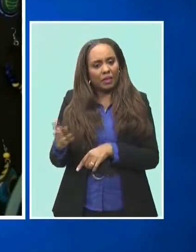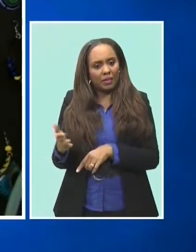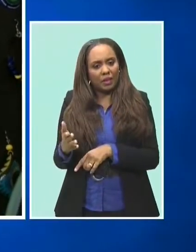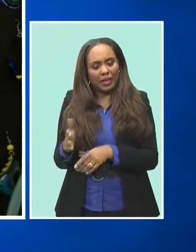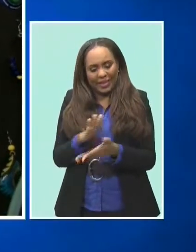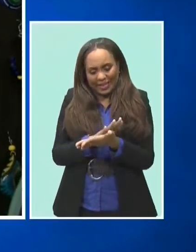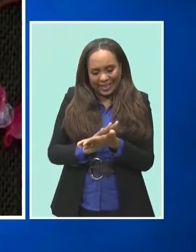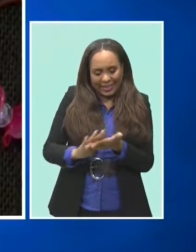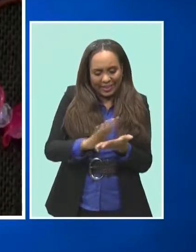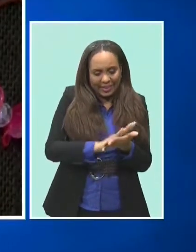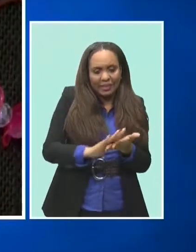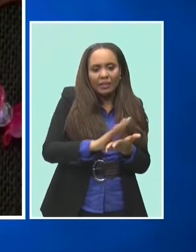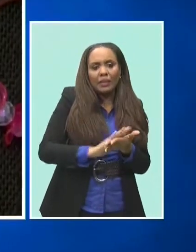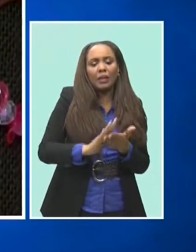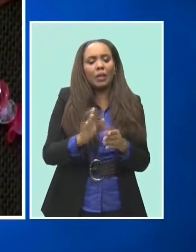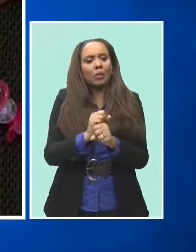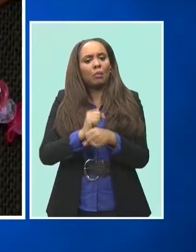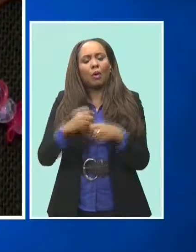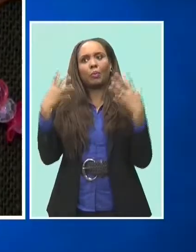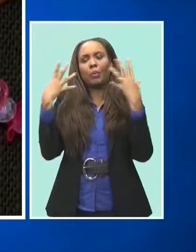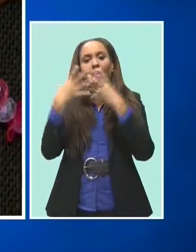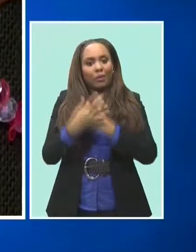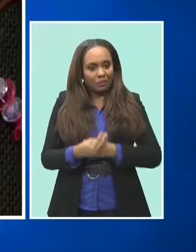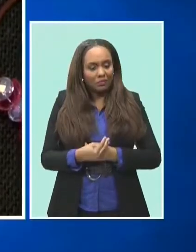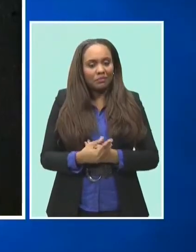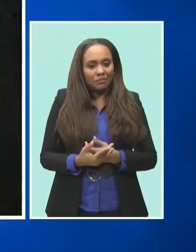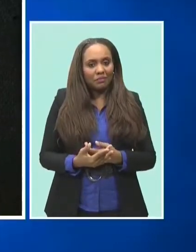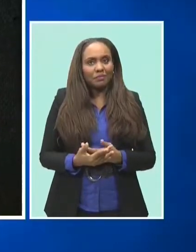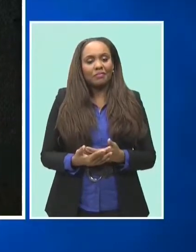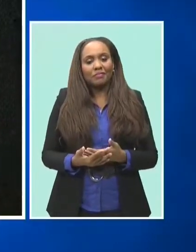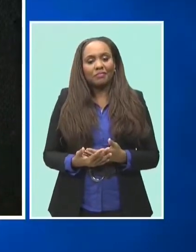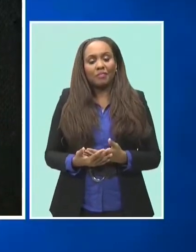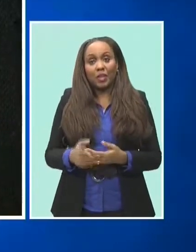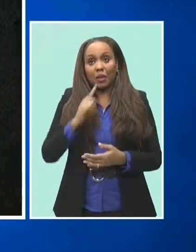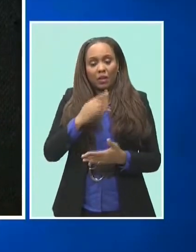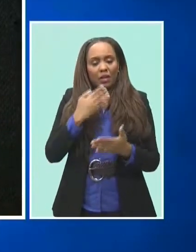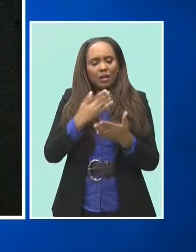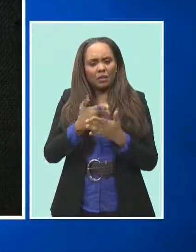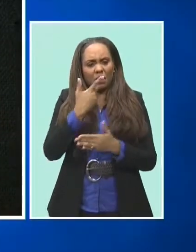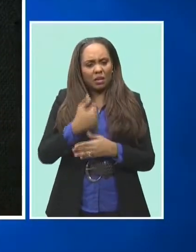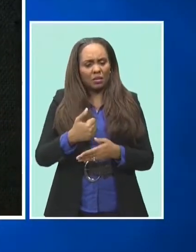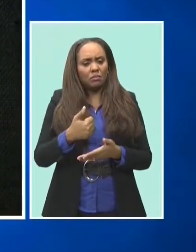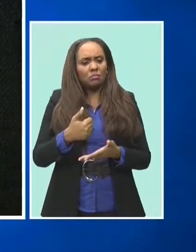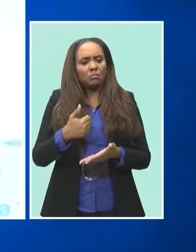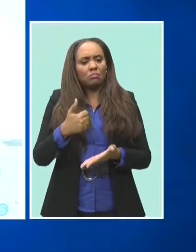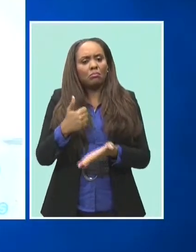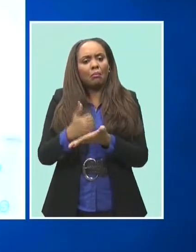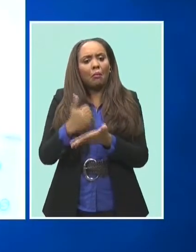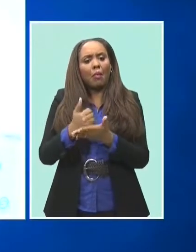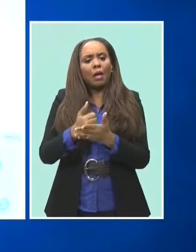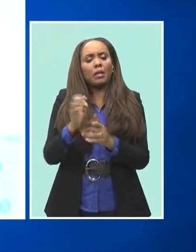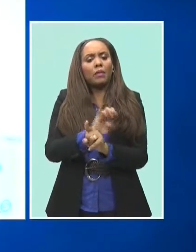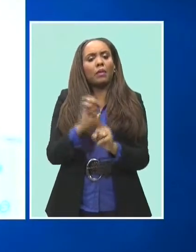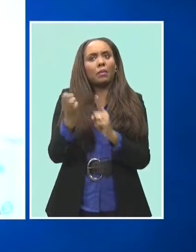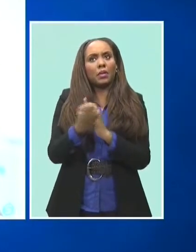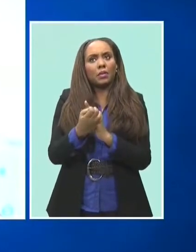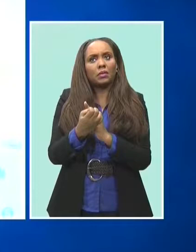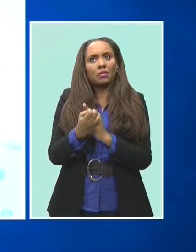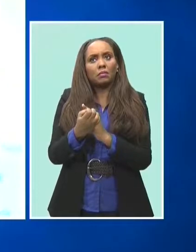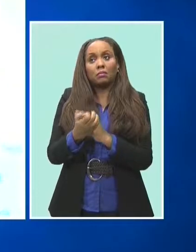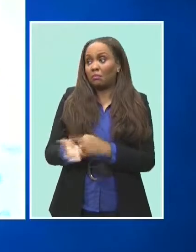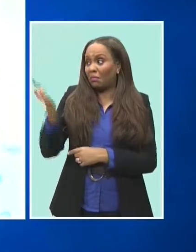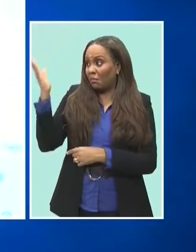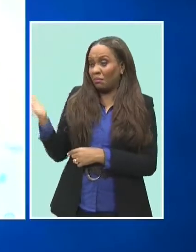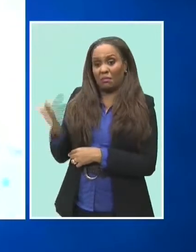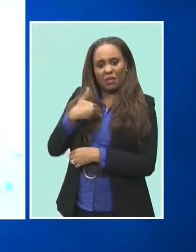steel and make them into some beautiful pieces. And to me it's good because we're helping to save the environment. This designer has a unique